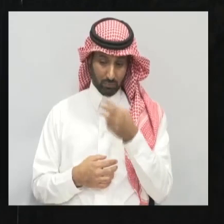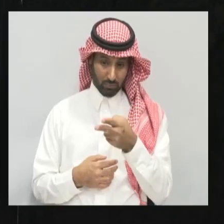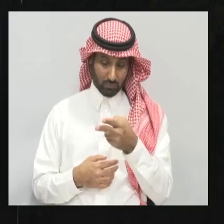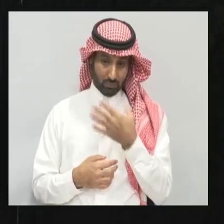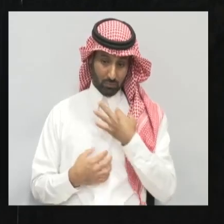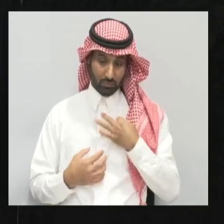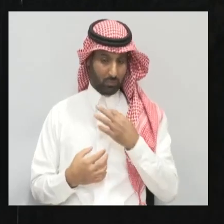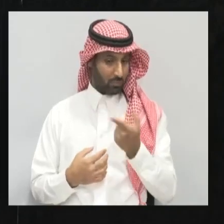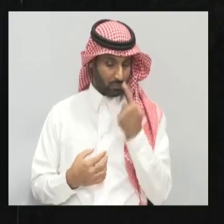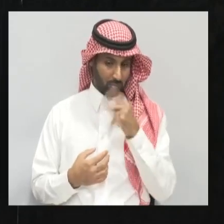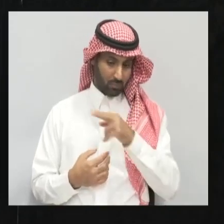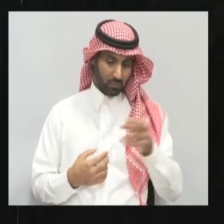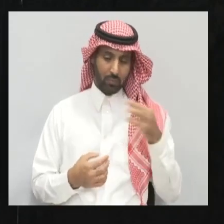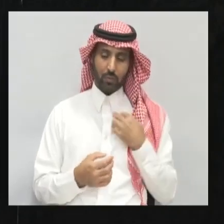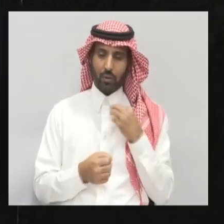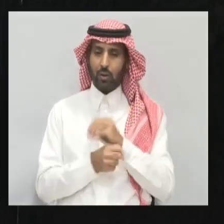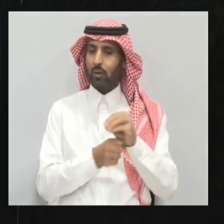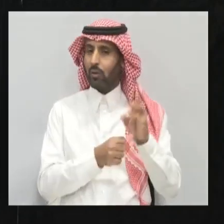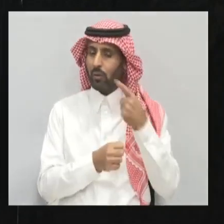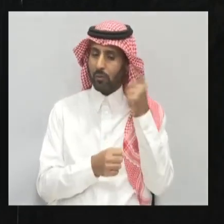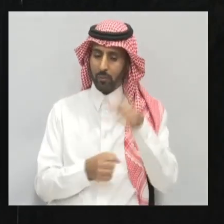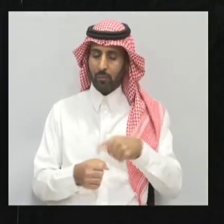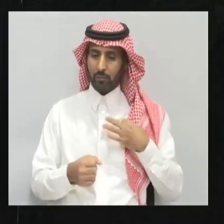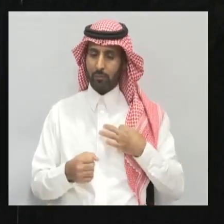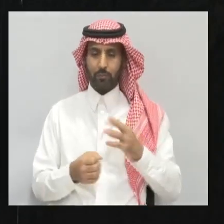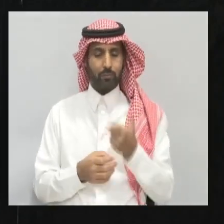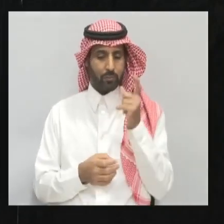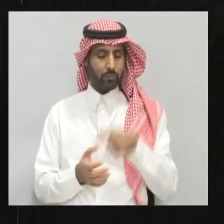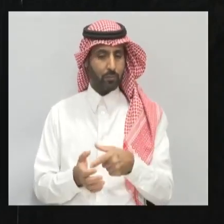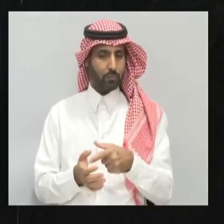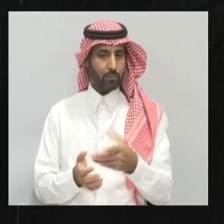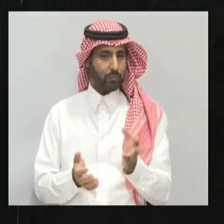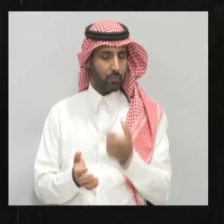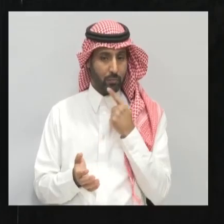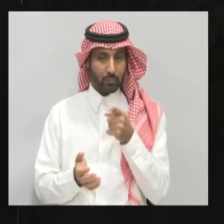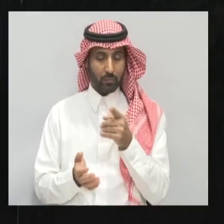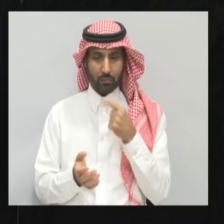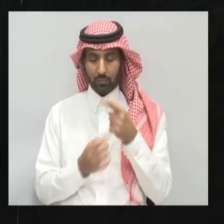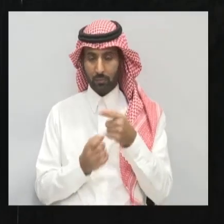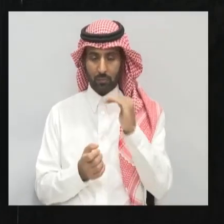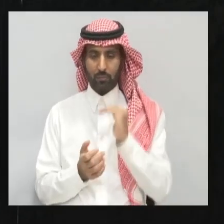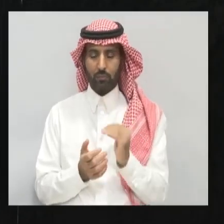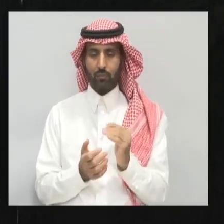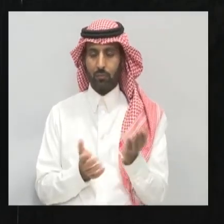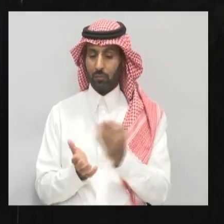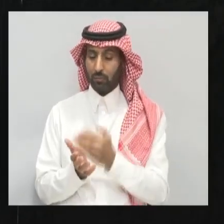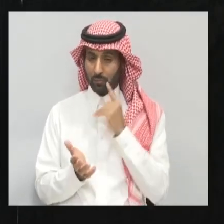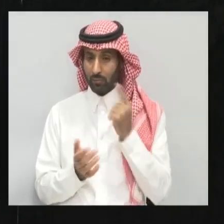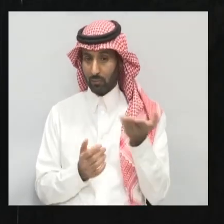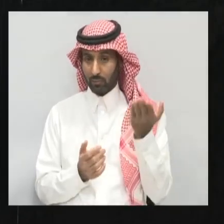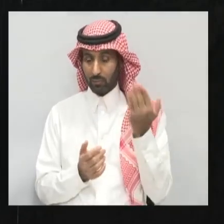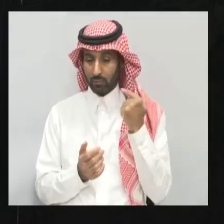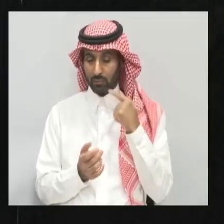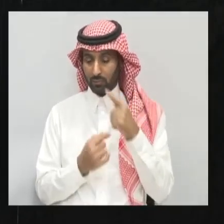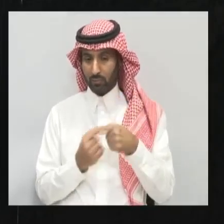does wearing different clothes tells a lot about personality? This is for you to answer. So this is basically